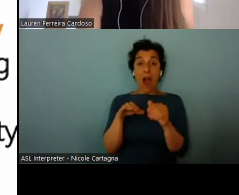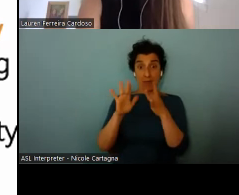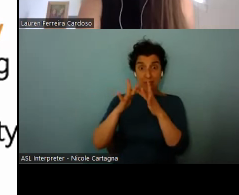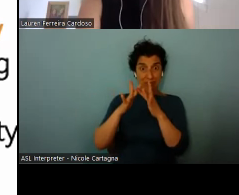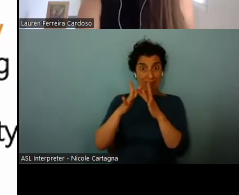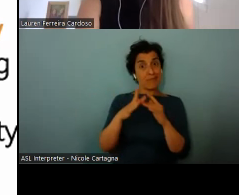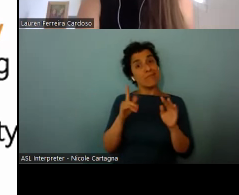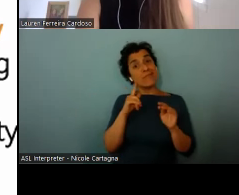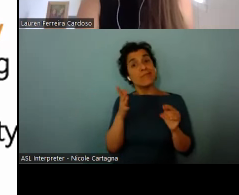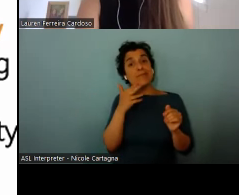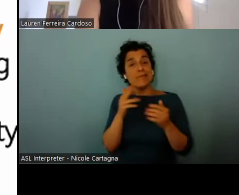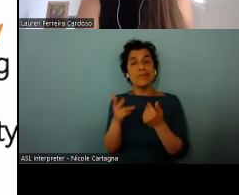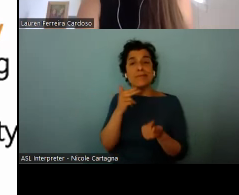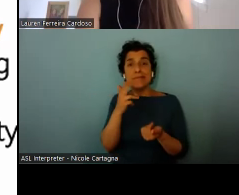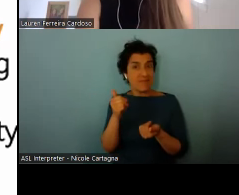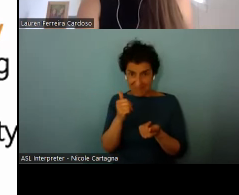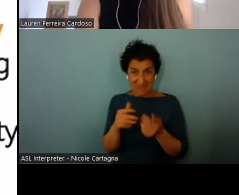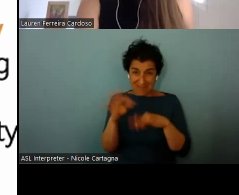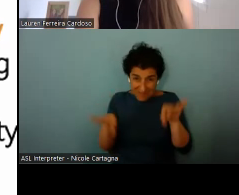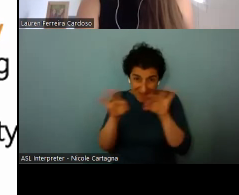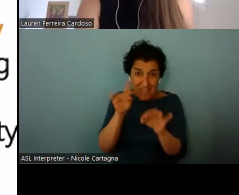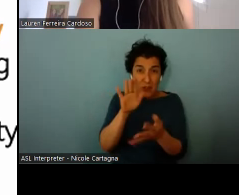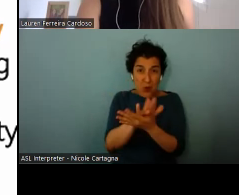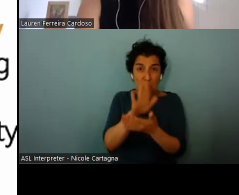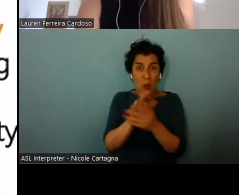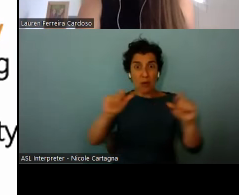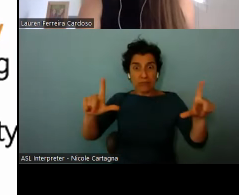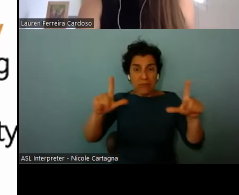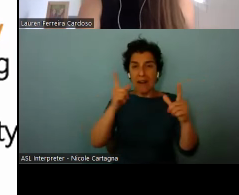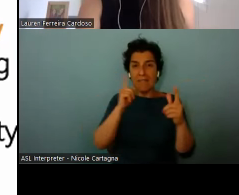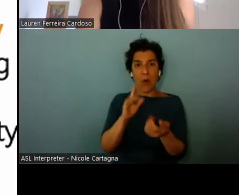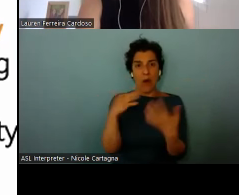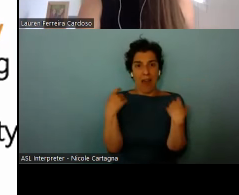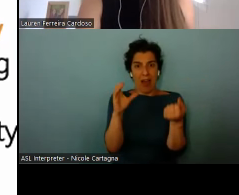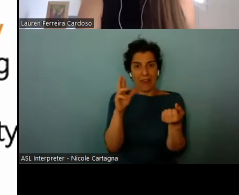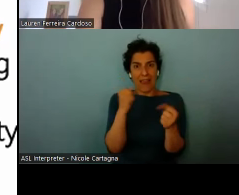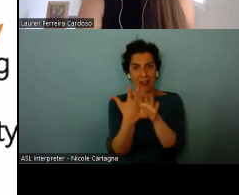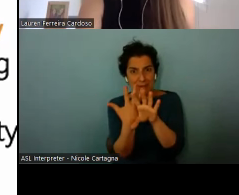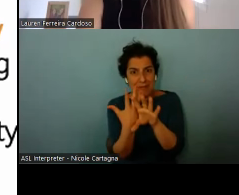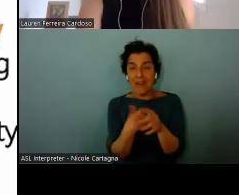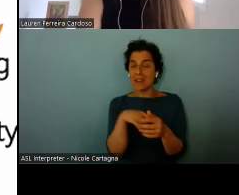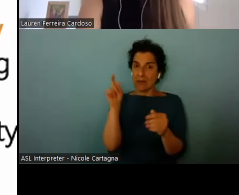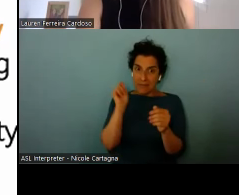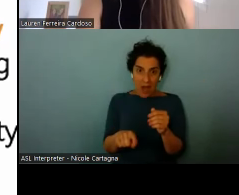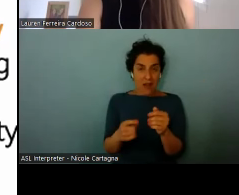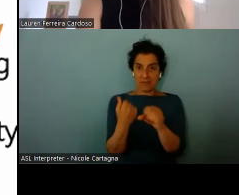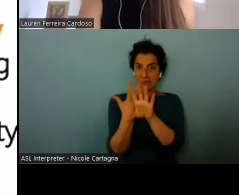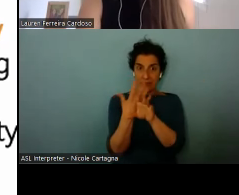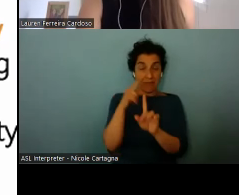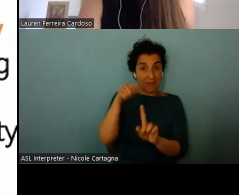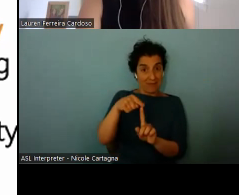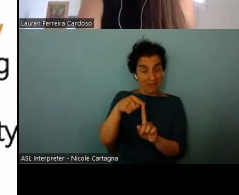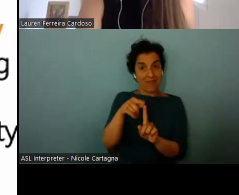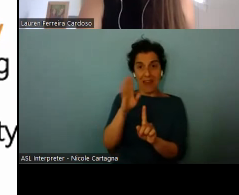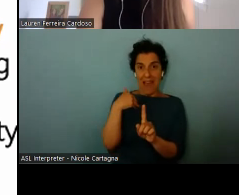information that were important, and being able, again, to highlight that need in this population makes a difference in being